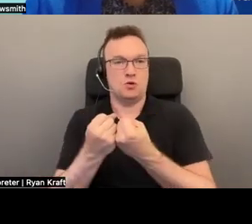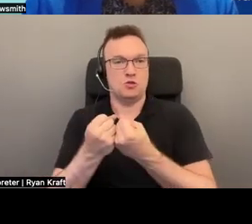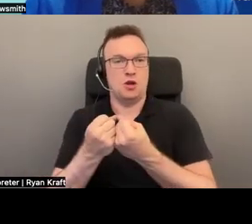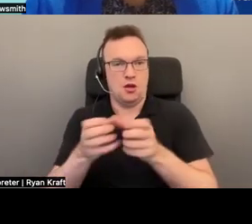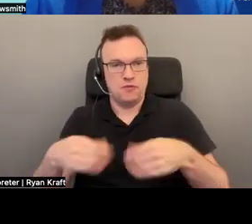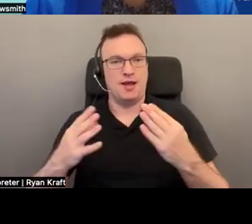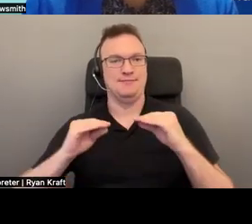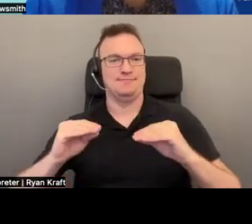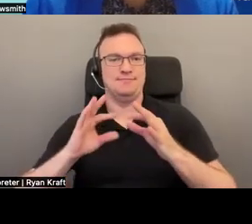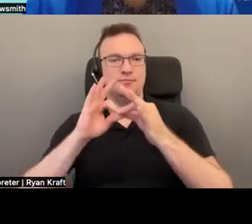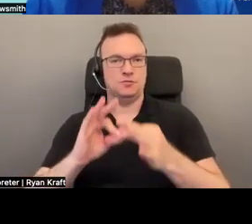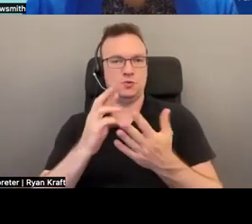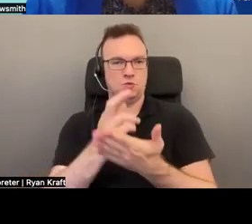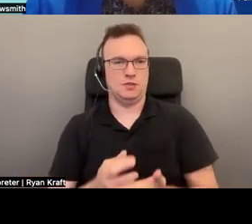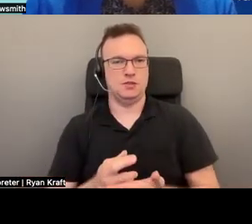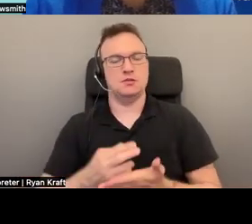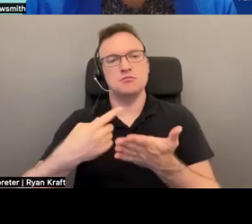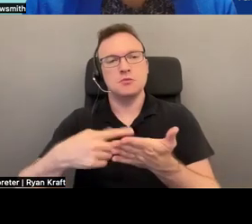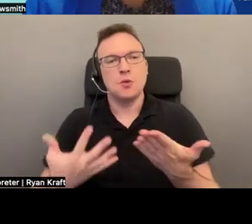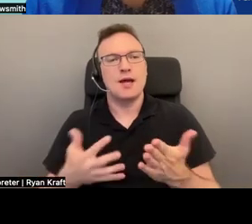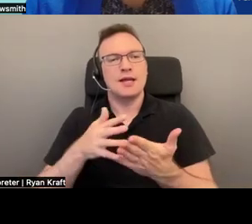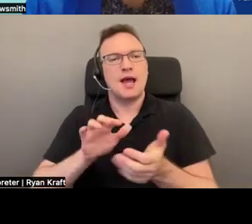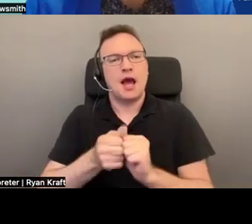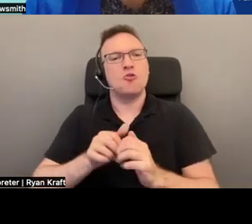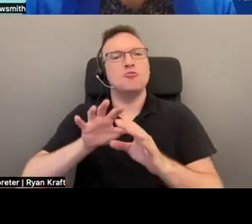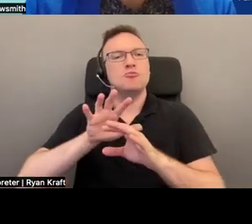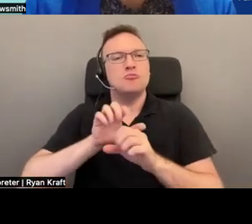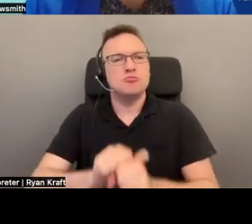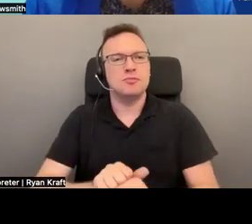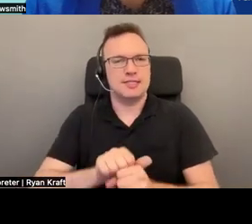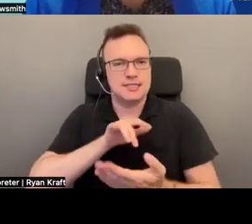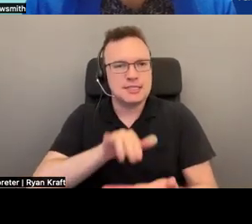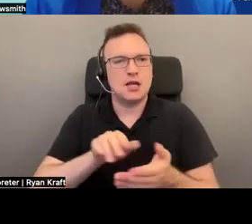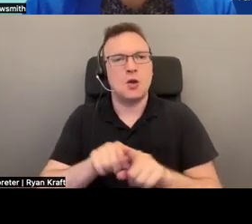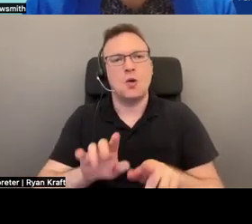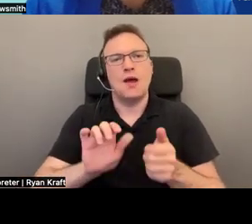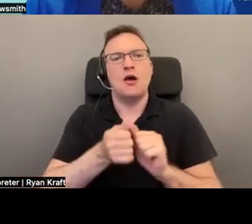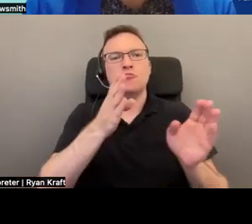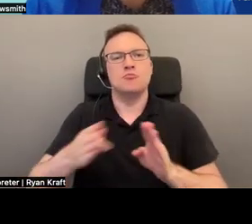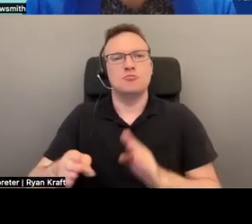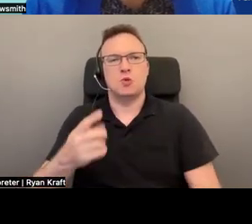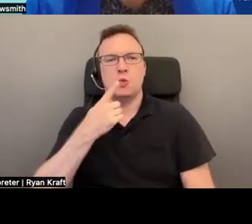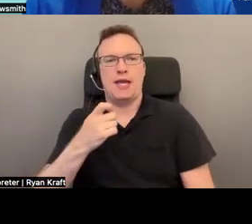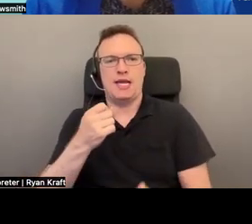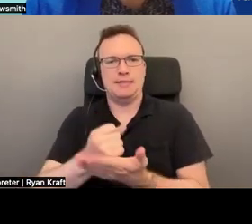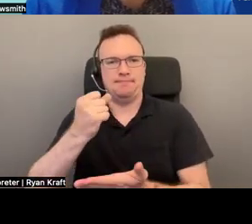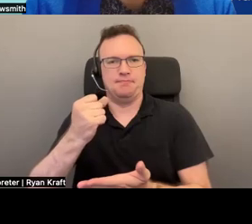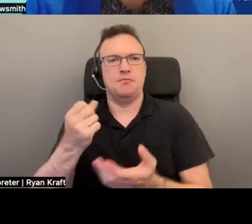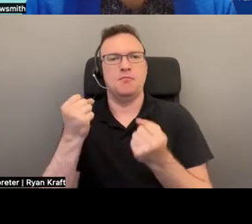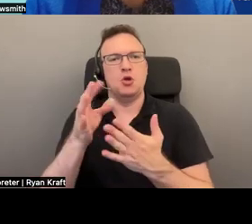that talks to them about study habits and getting ready for the Red Seal multiple choice test, how you get